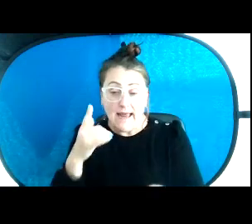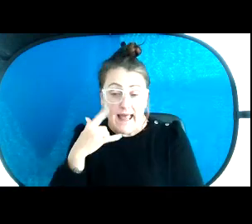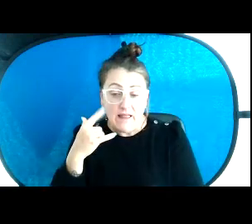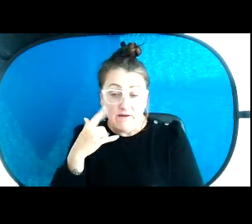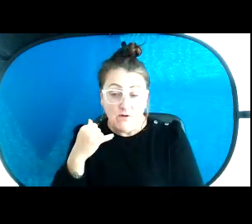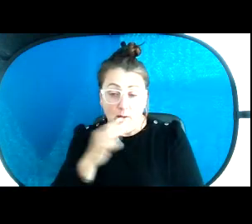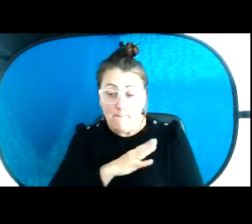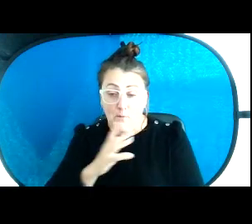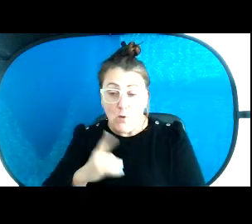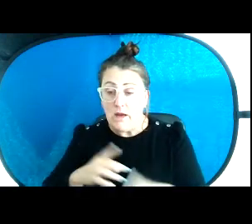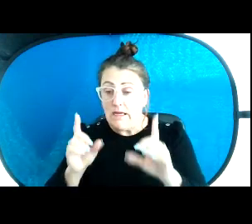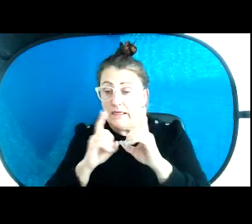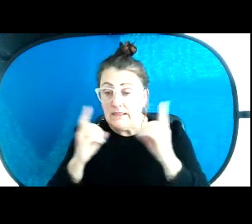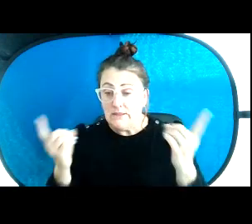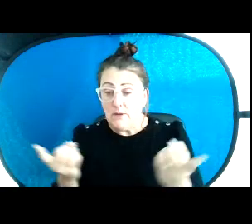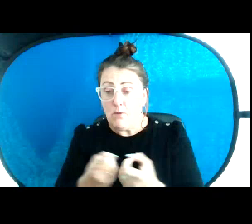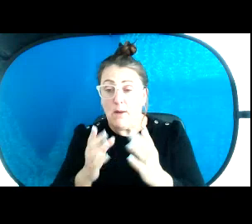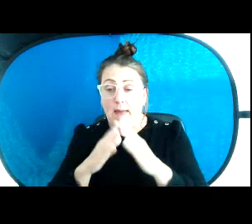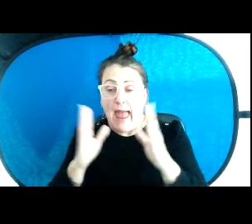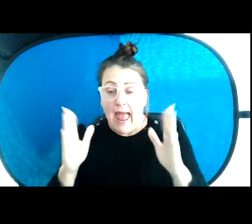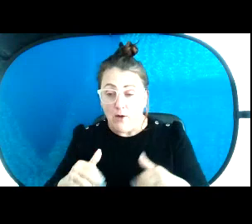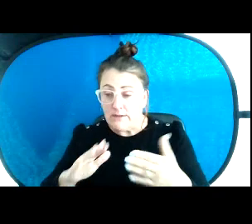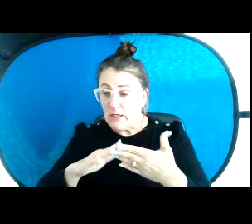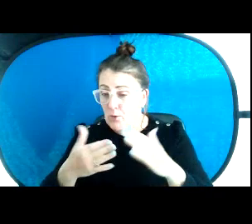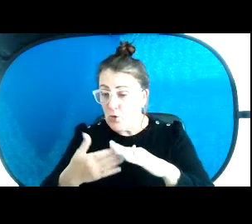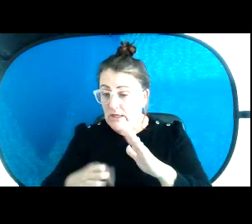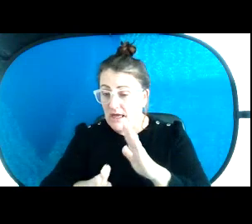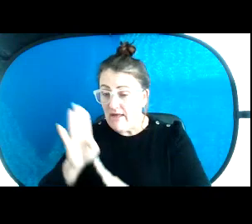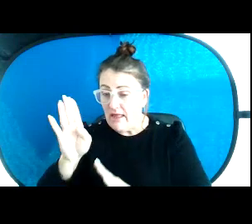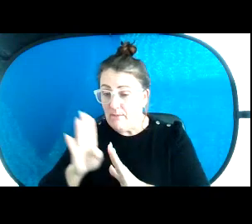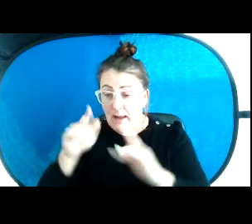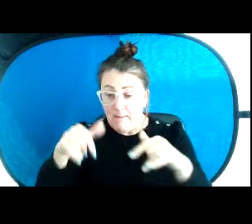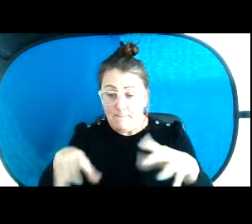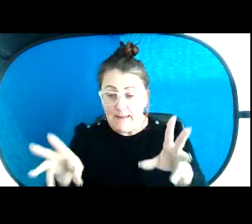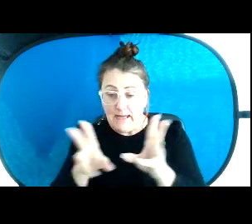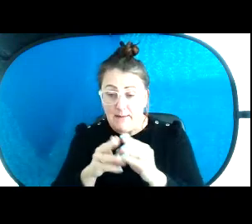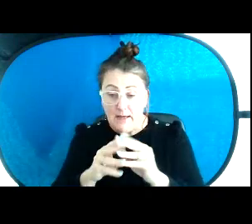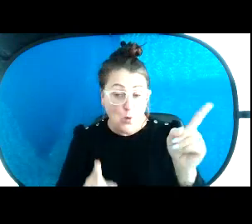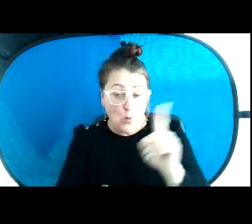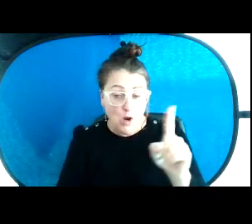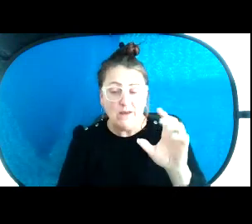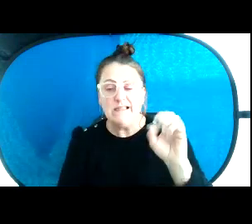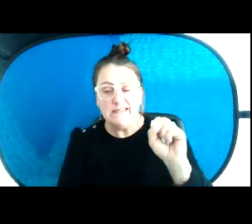the Department of Housing and Community Development. This meeting will be held in Sacramento.